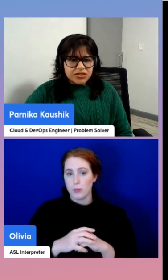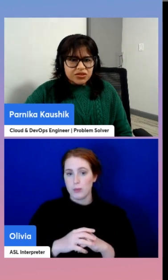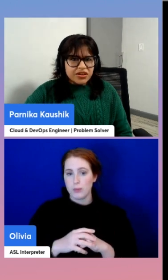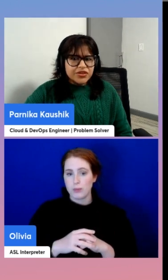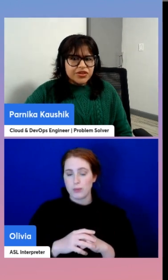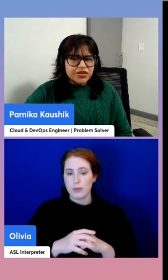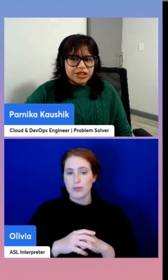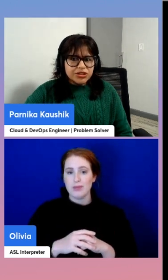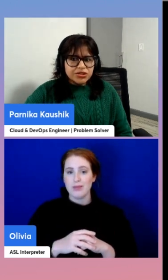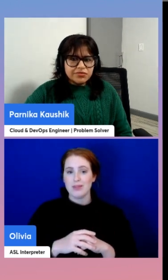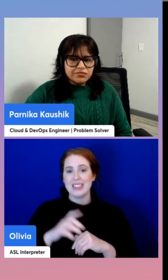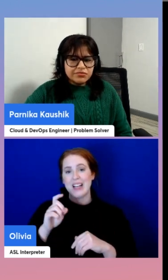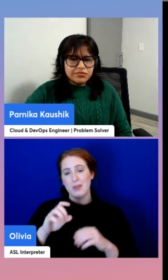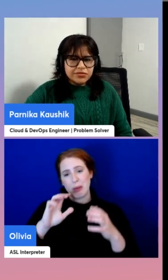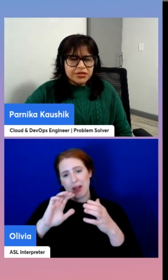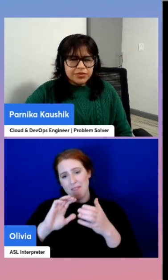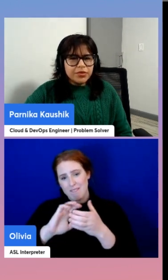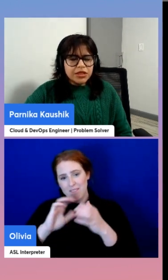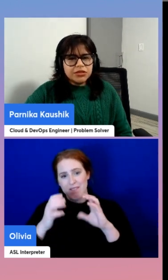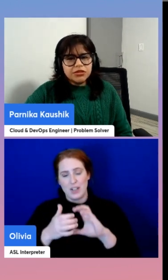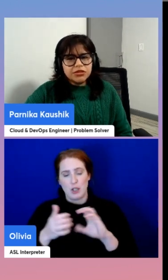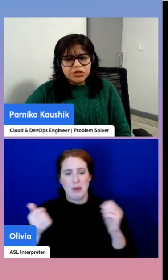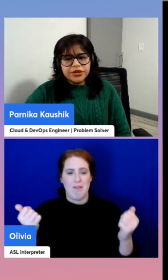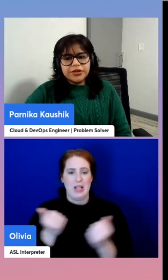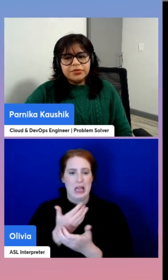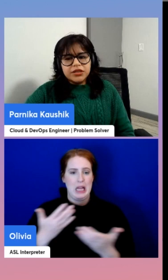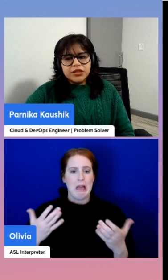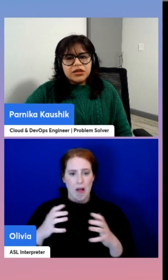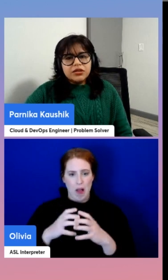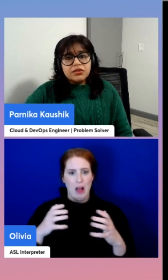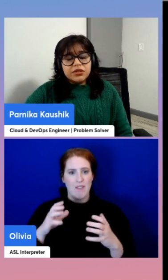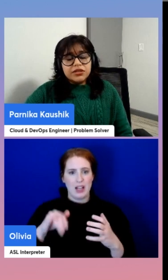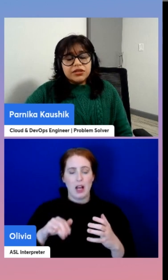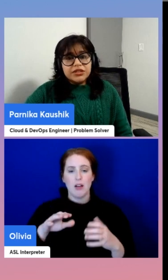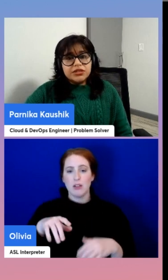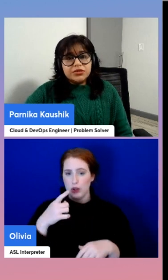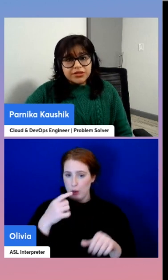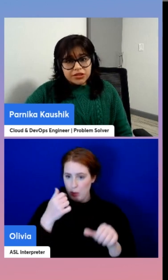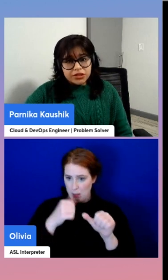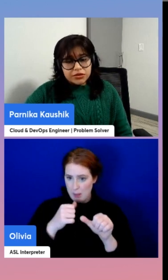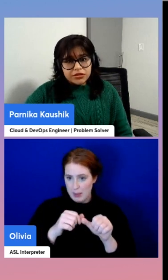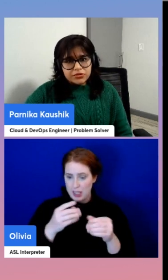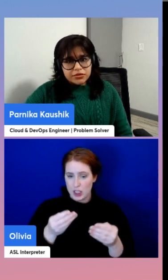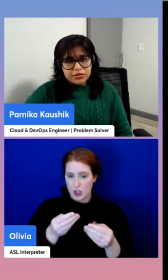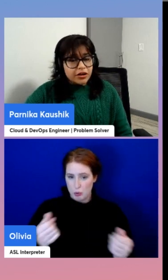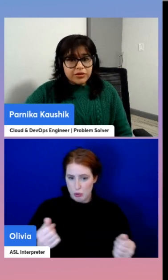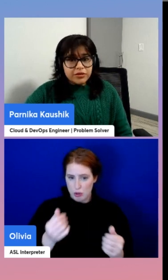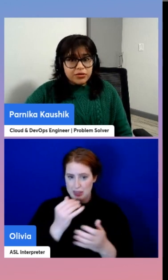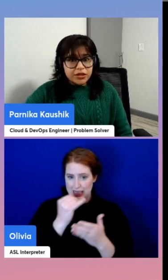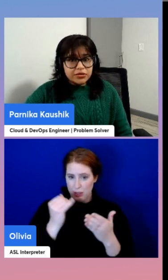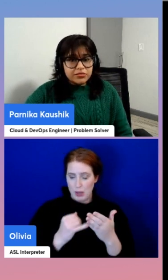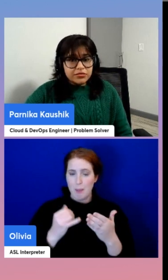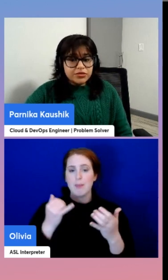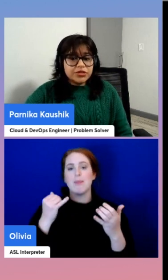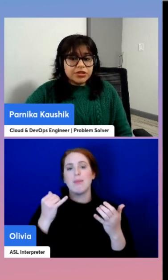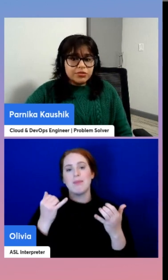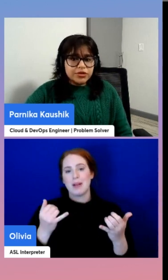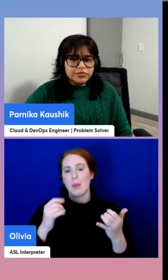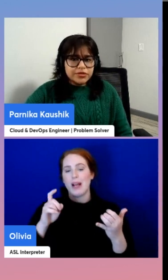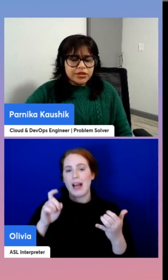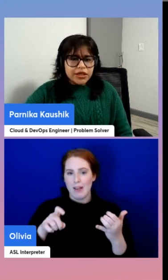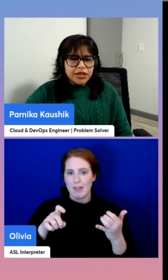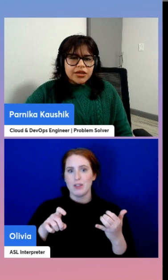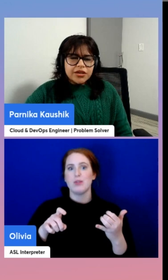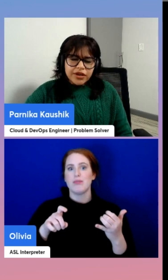We need to do a lot of configurations. You remember that solutions diagram? Well, now we need to execute it, and not manually, but using